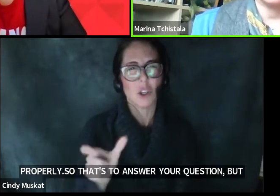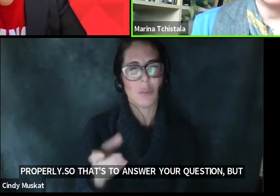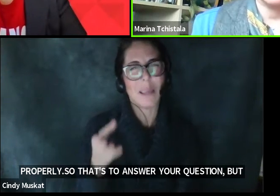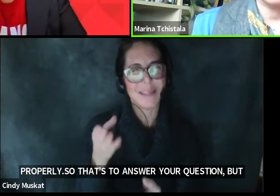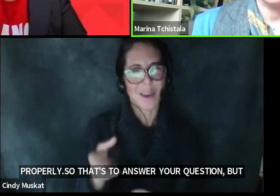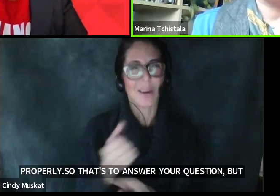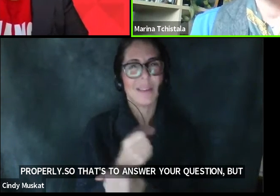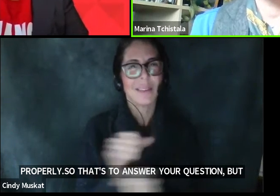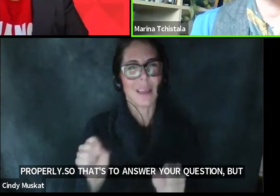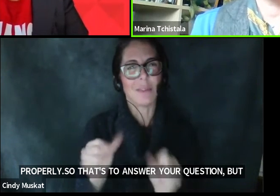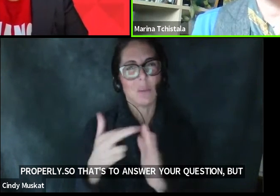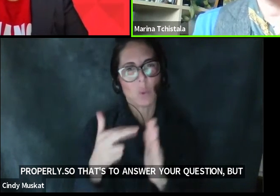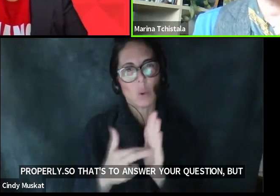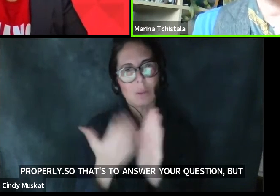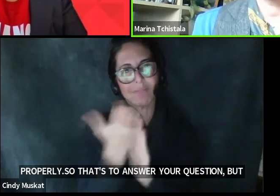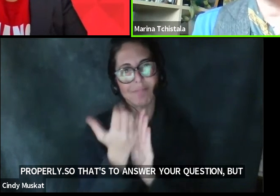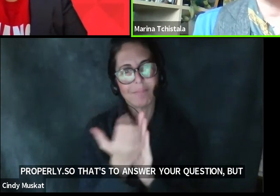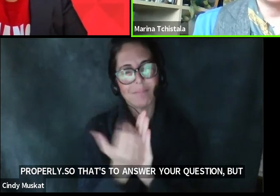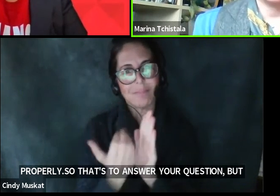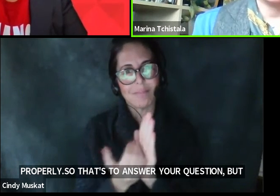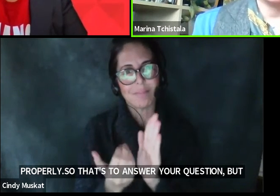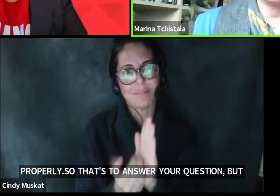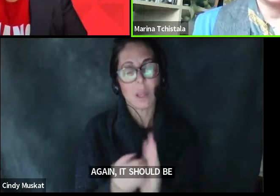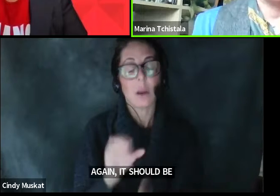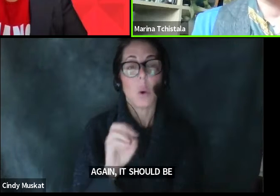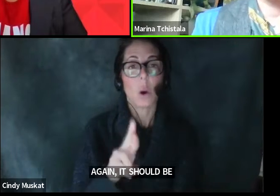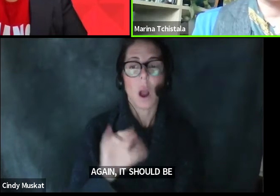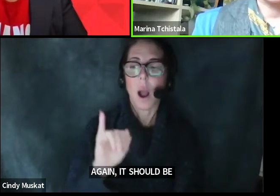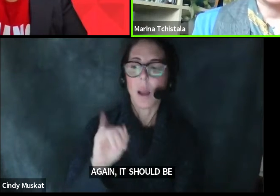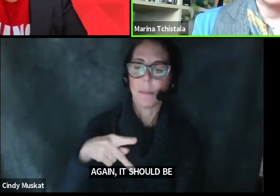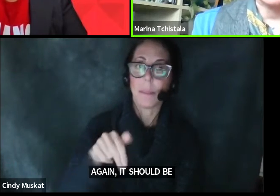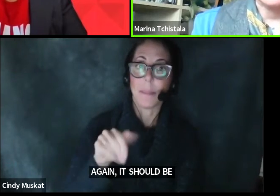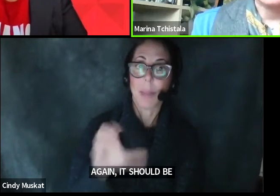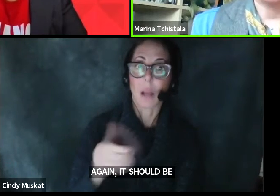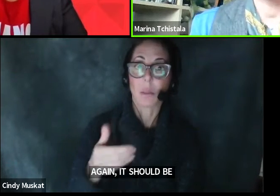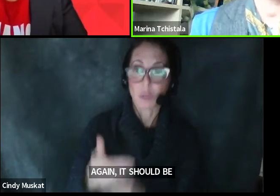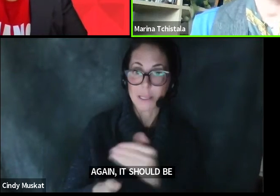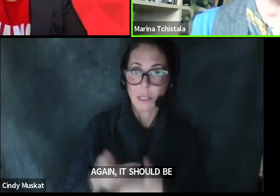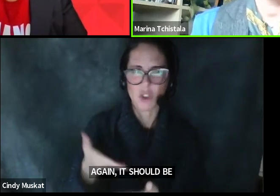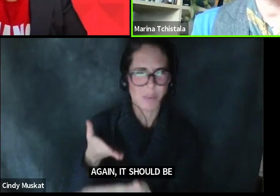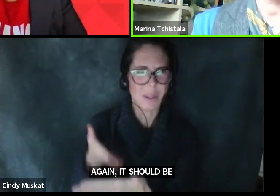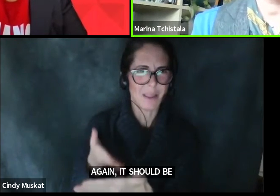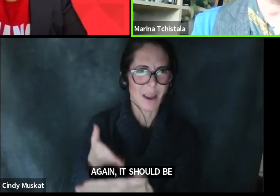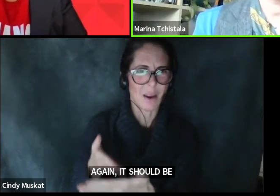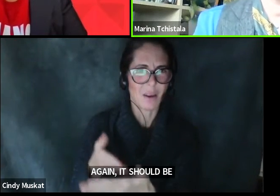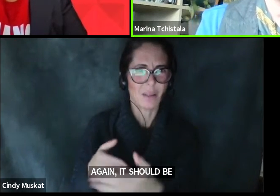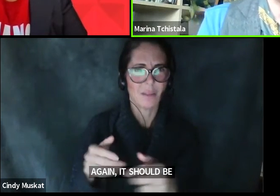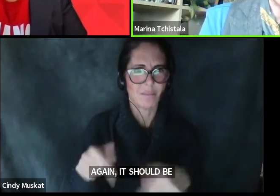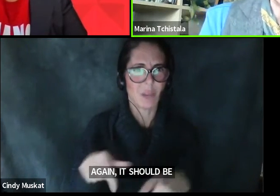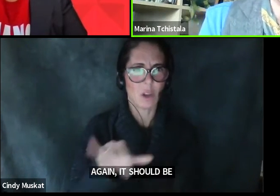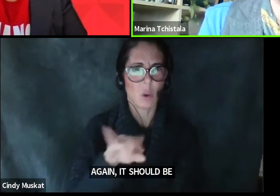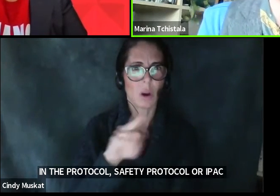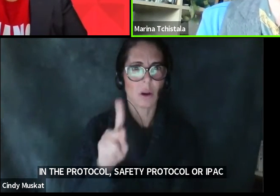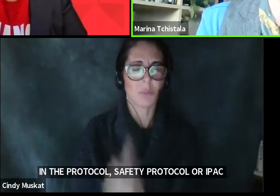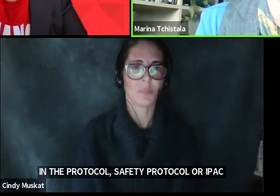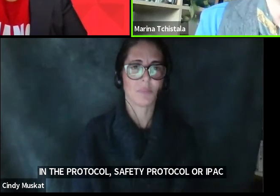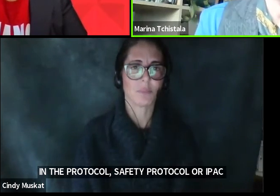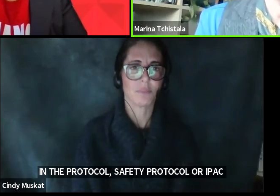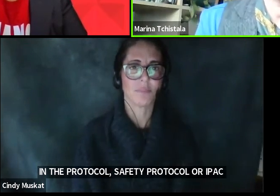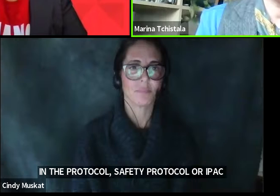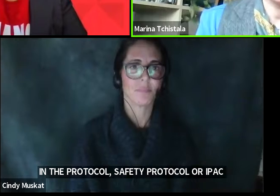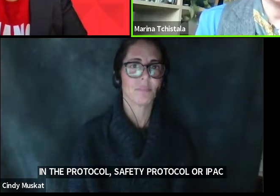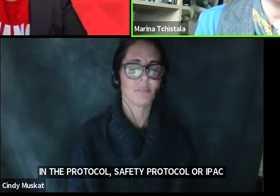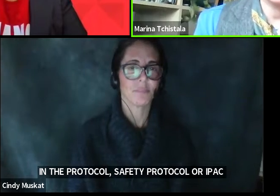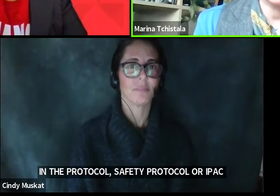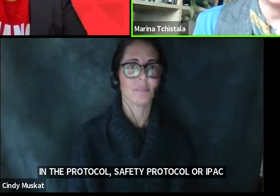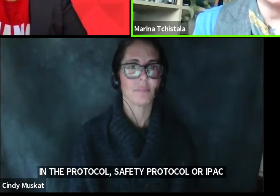safety protocol, or IPAC procedures of York University, or any specific